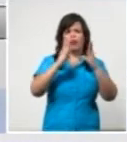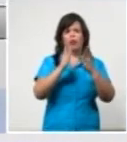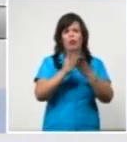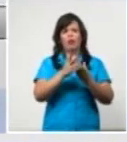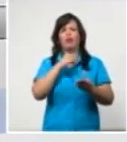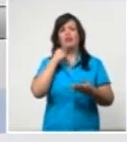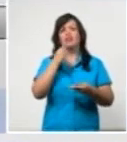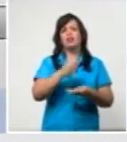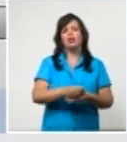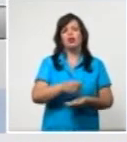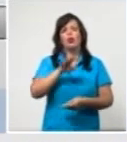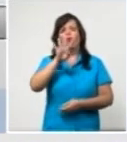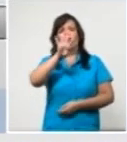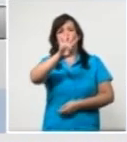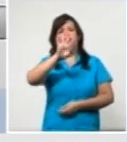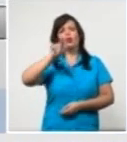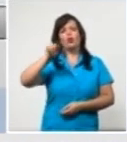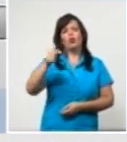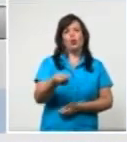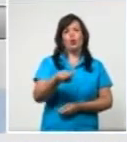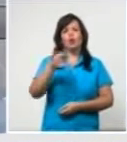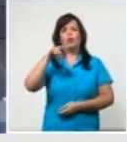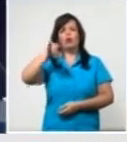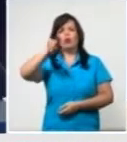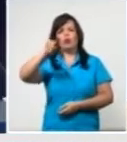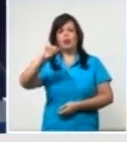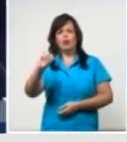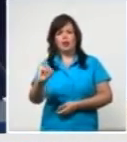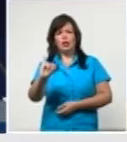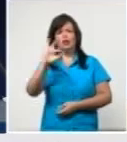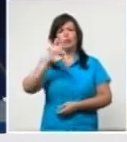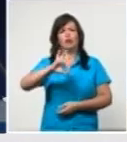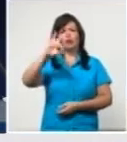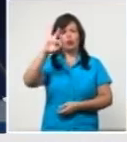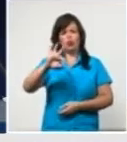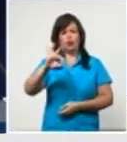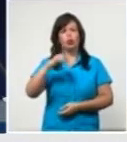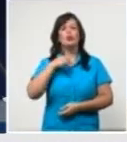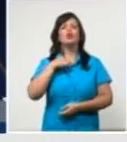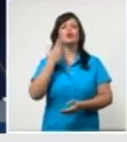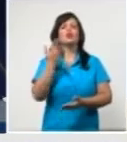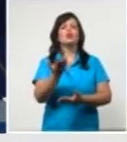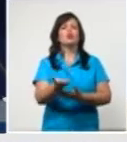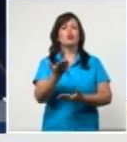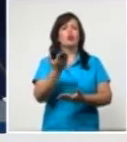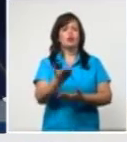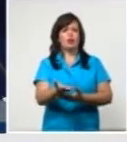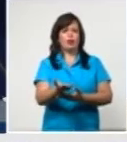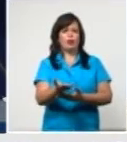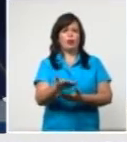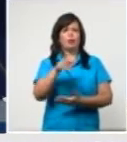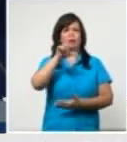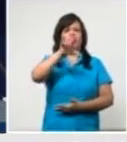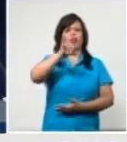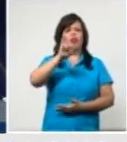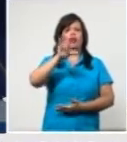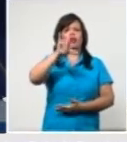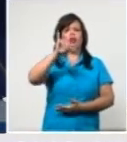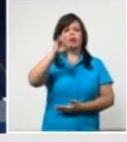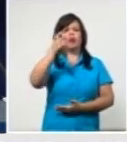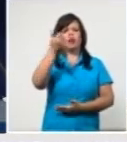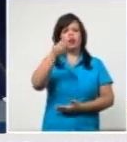cases reported every day with the diagnosis of COVID-19. This is on a daily